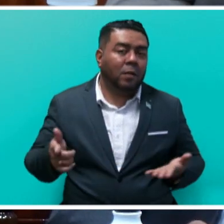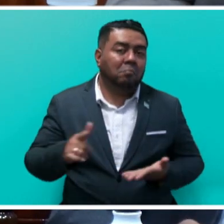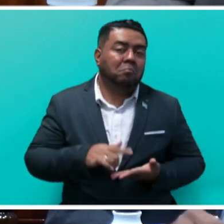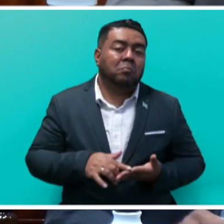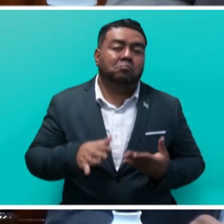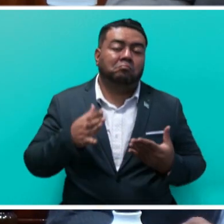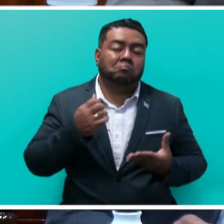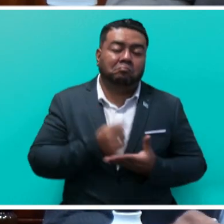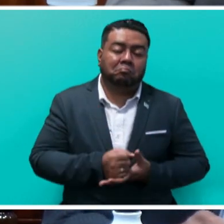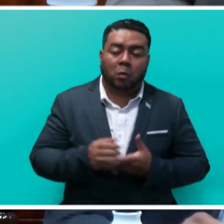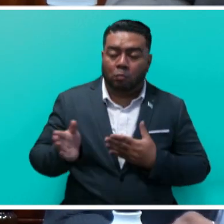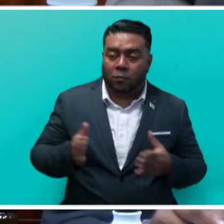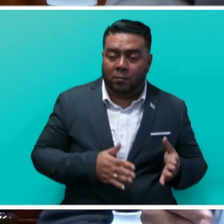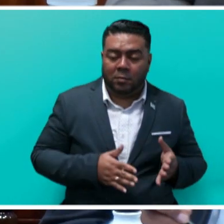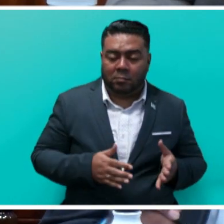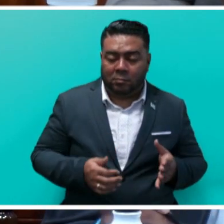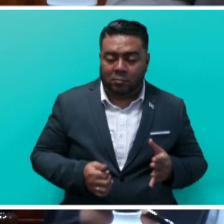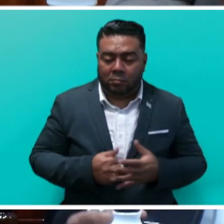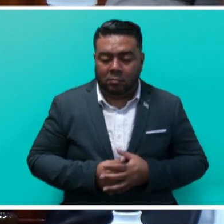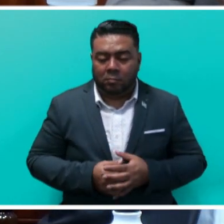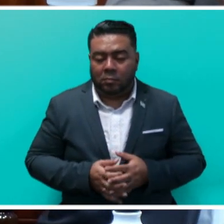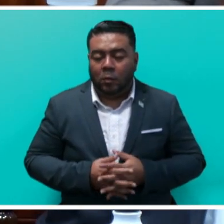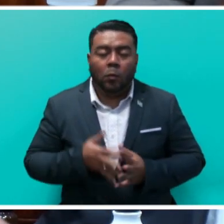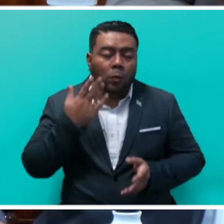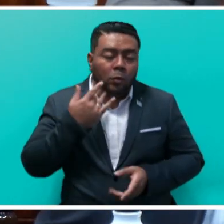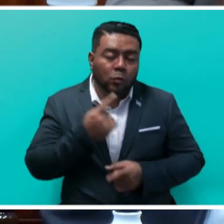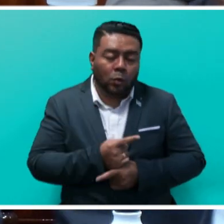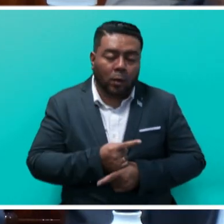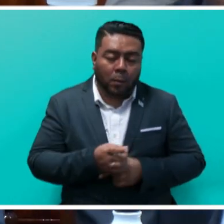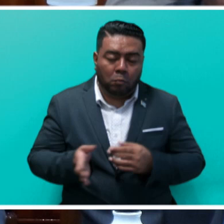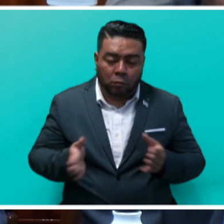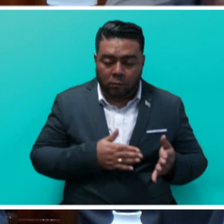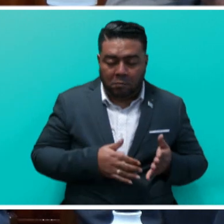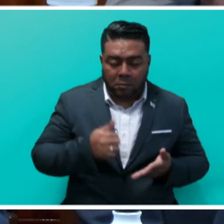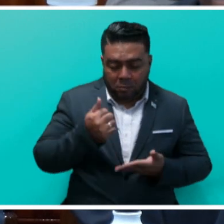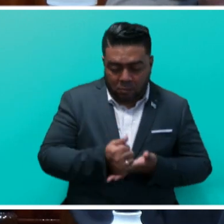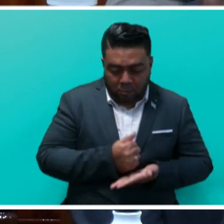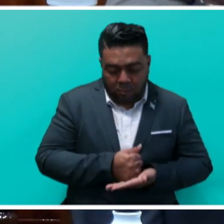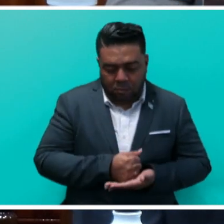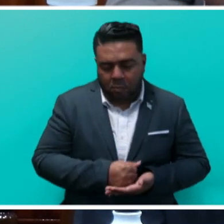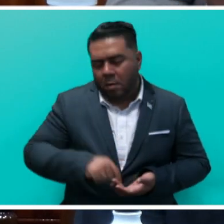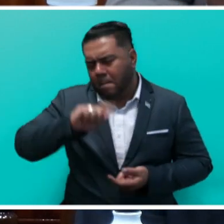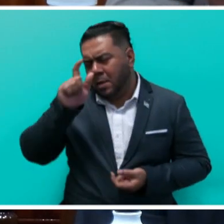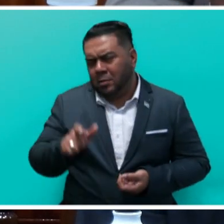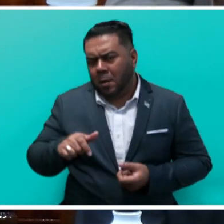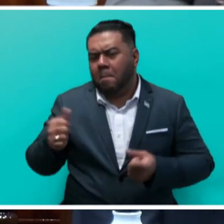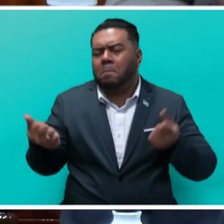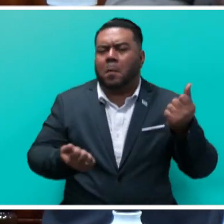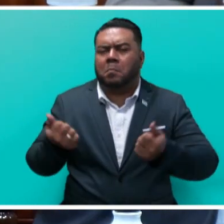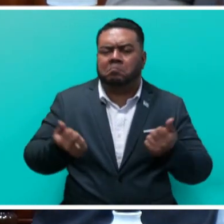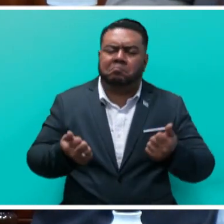secured by movable assets. And when you talk about movable assets, it could be personal property, cars,